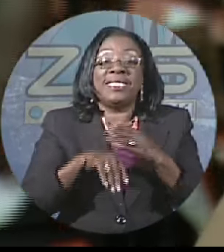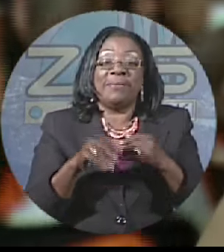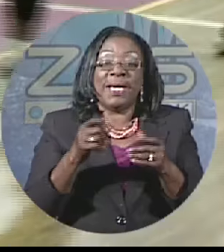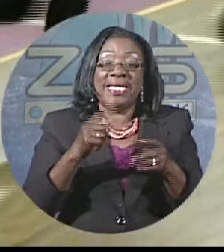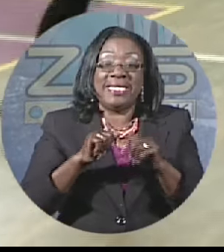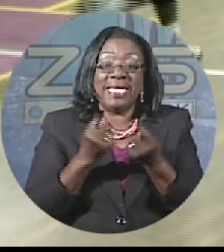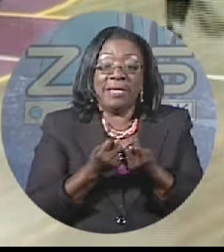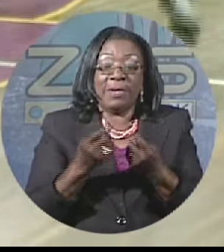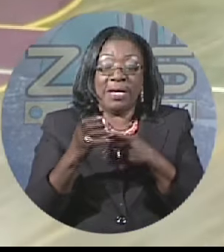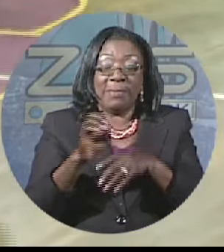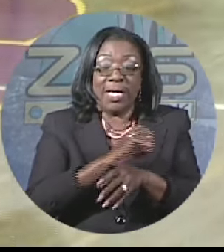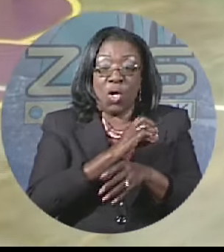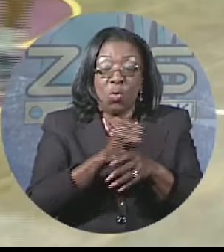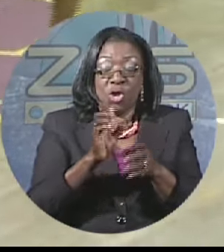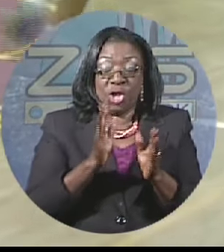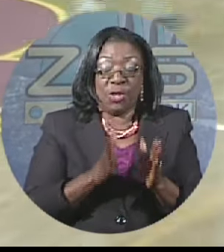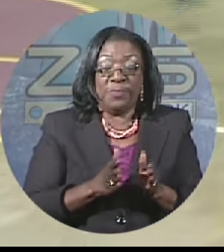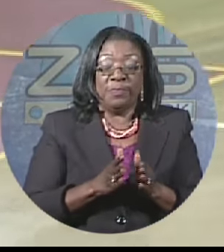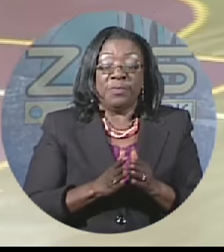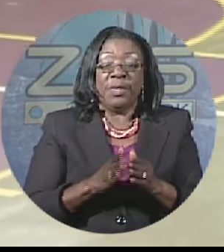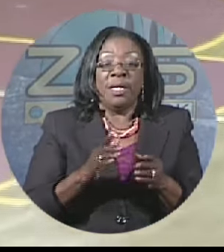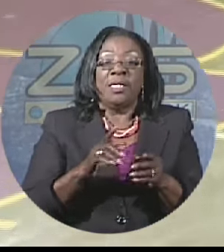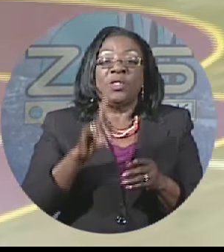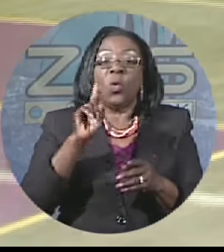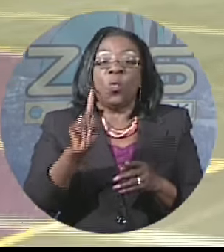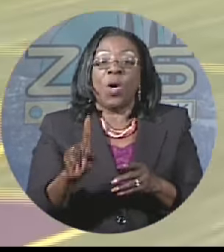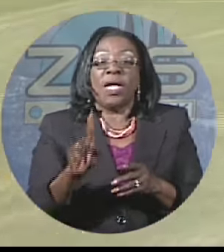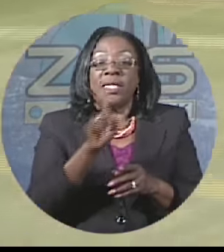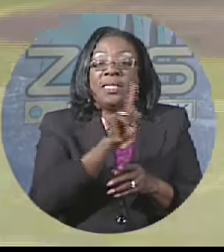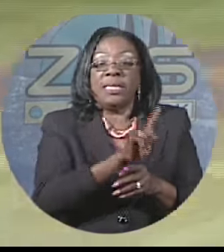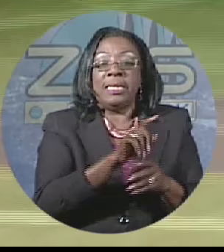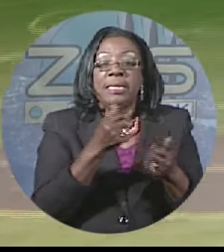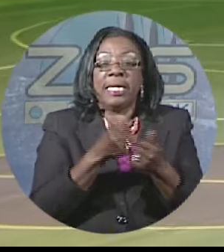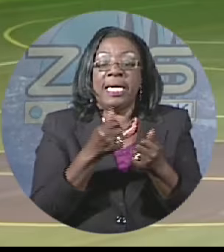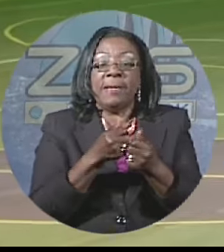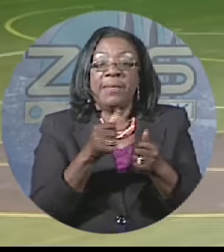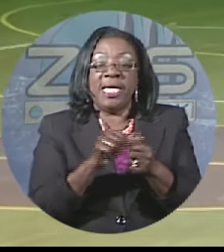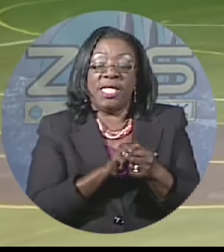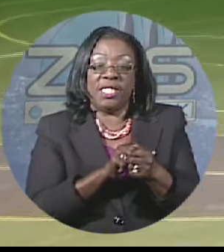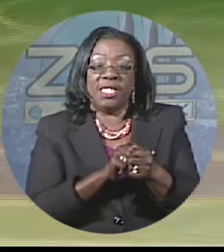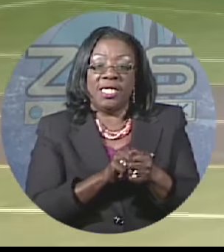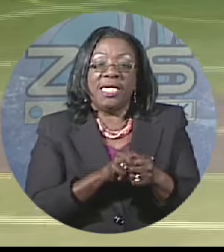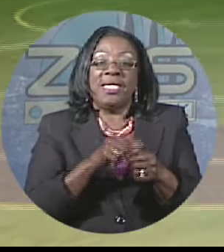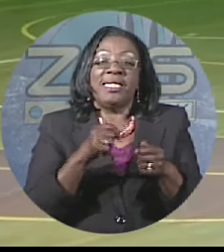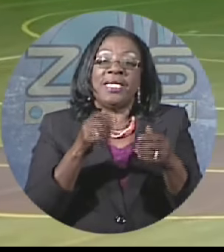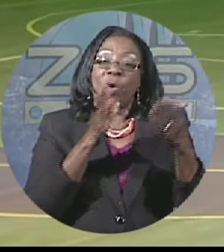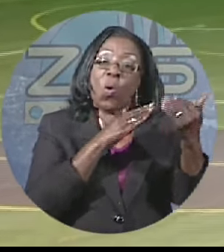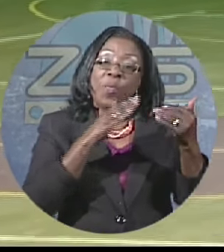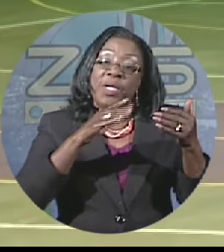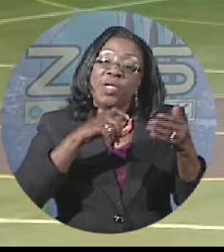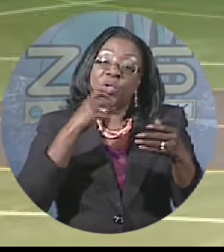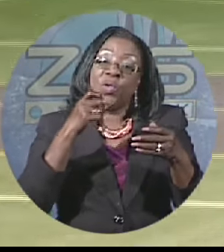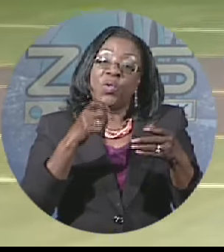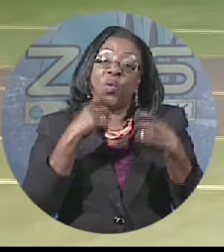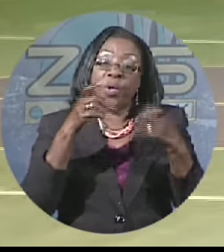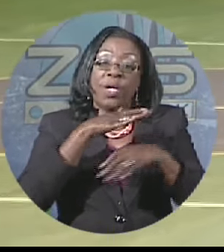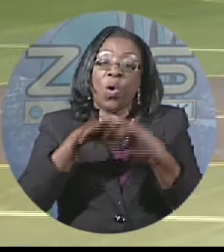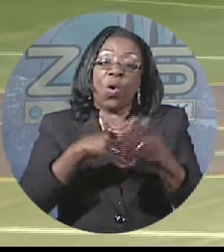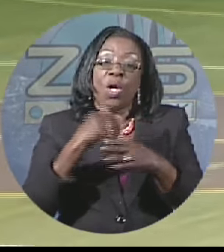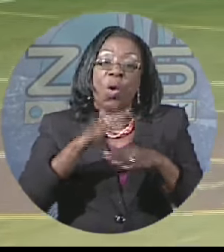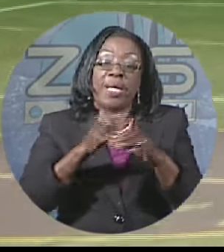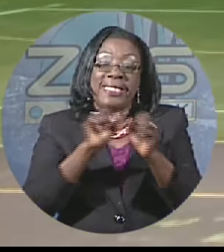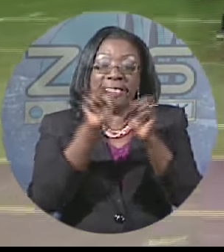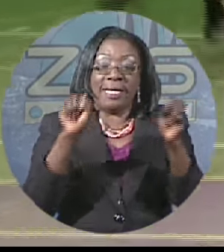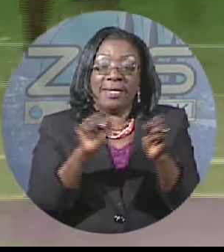coach. So with the series deadlock at one game apiece, Cheetahs looking to win it all come Saturday night. Reporting for ZNS